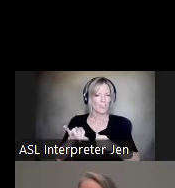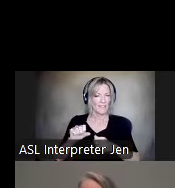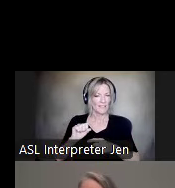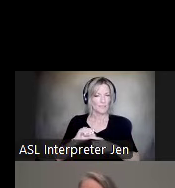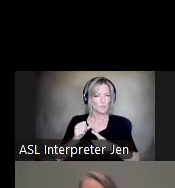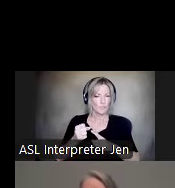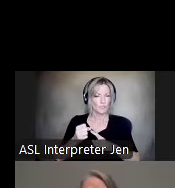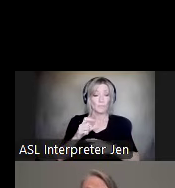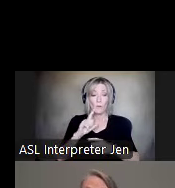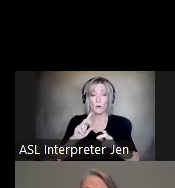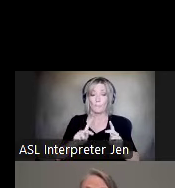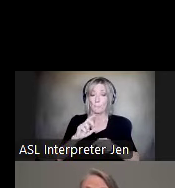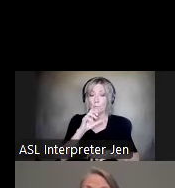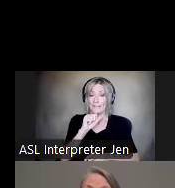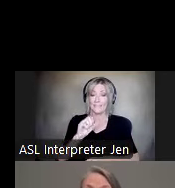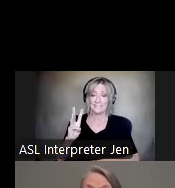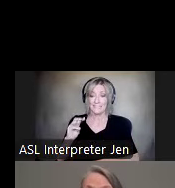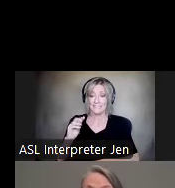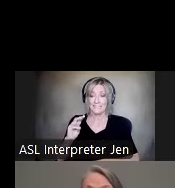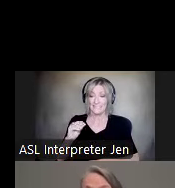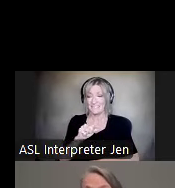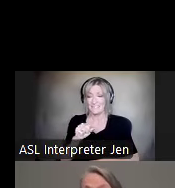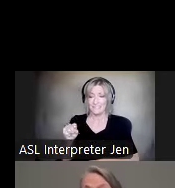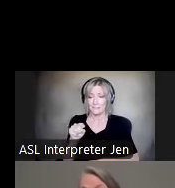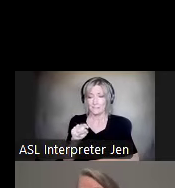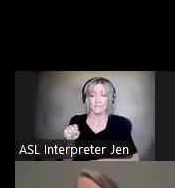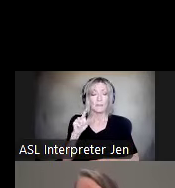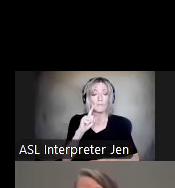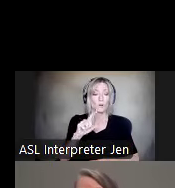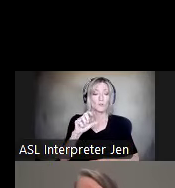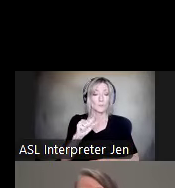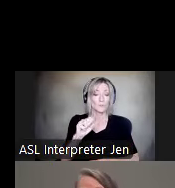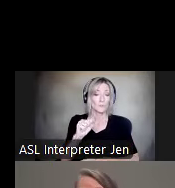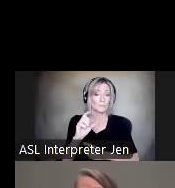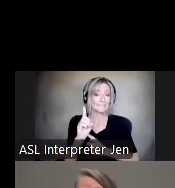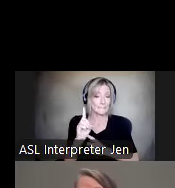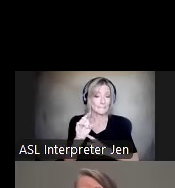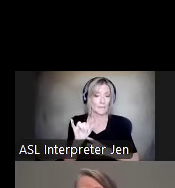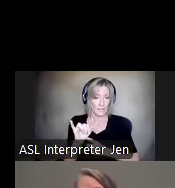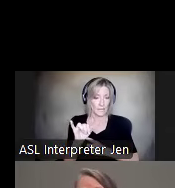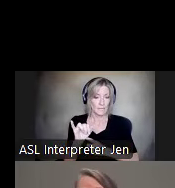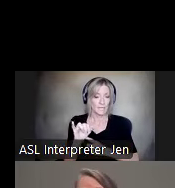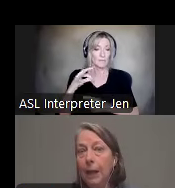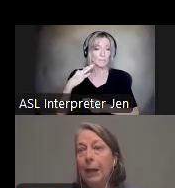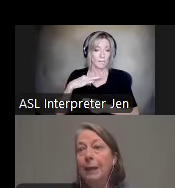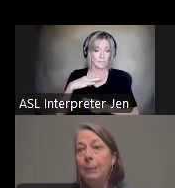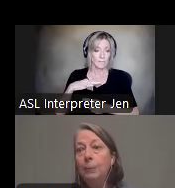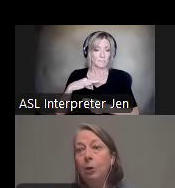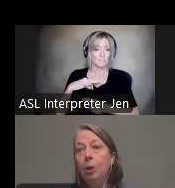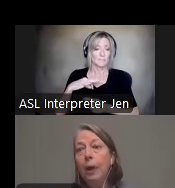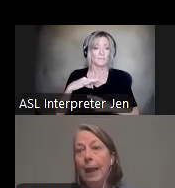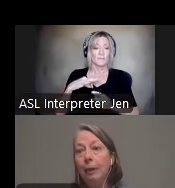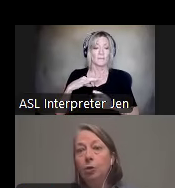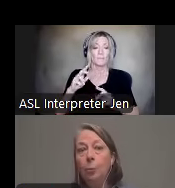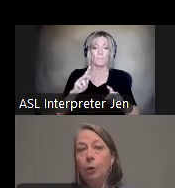in their 60s, for Social Security disability insurance benefits, or SSDI,